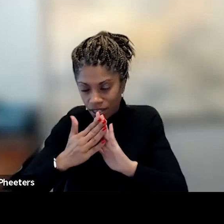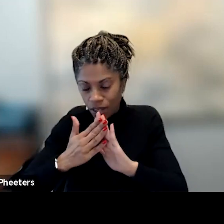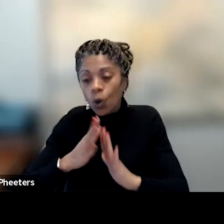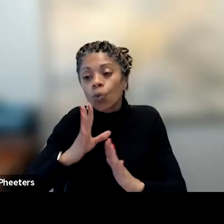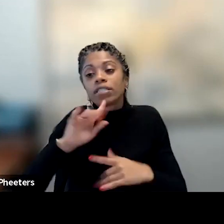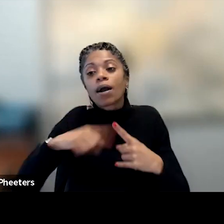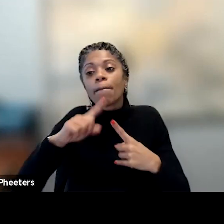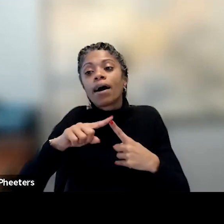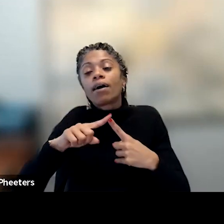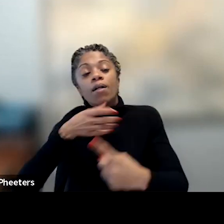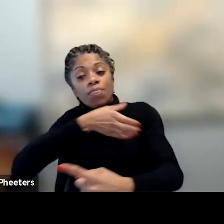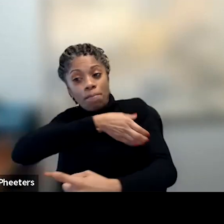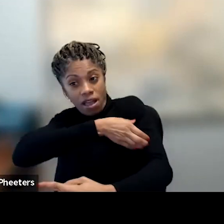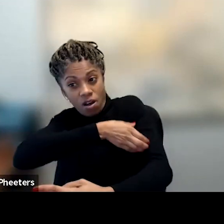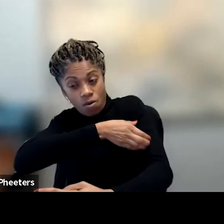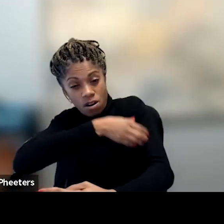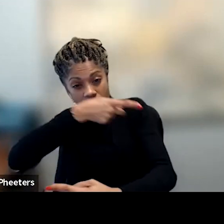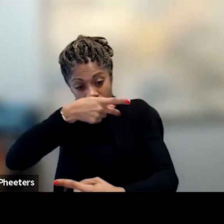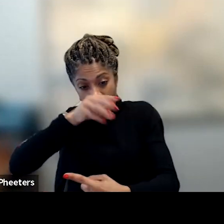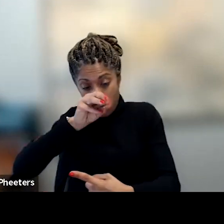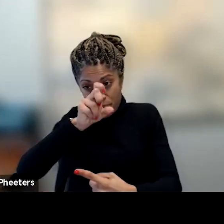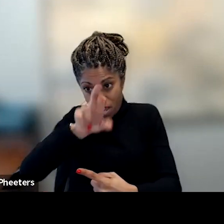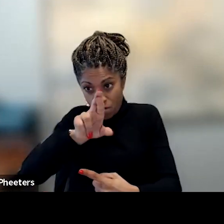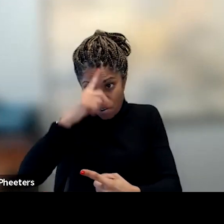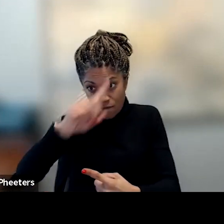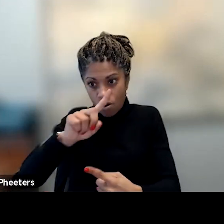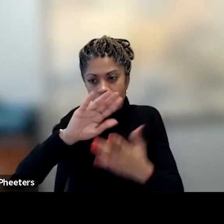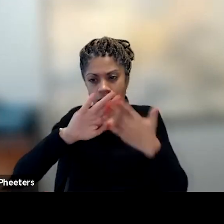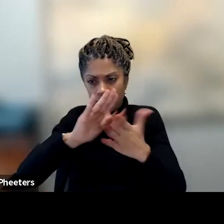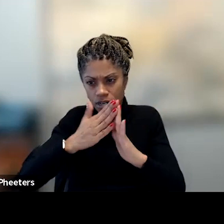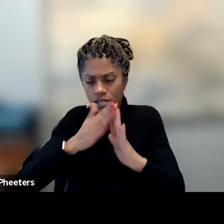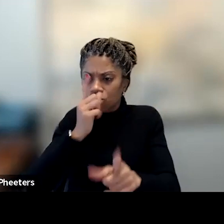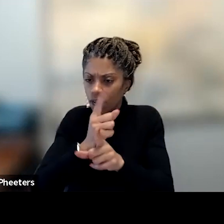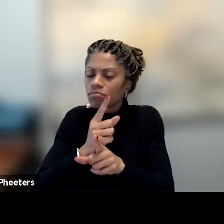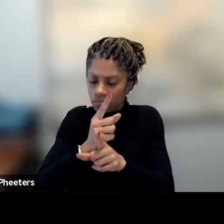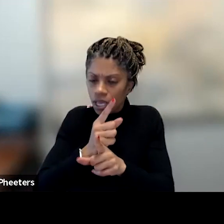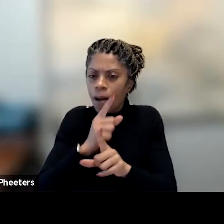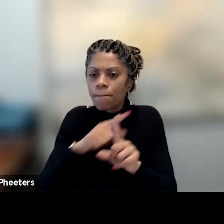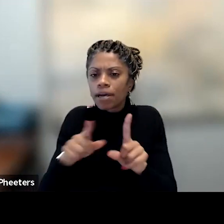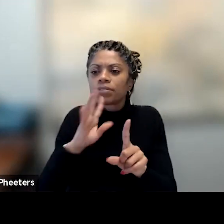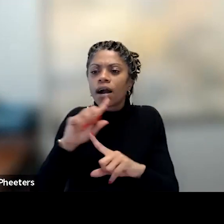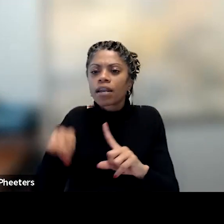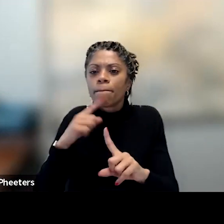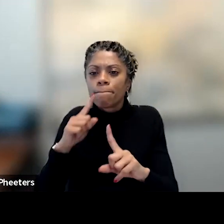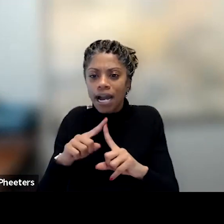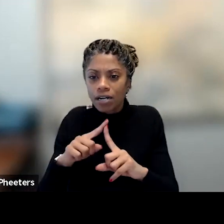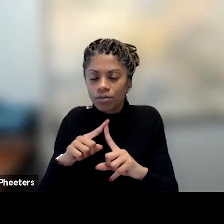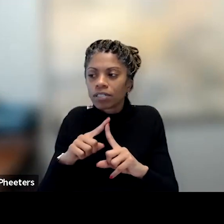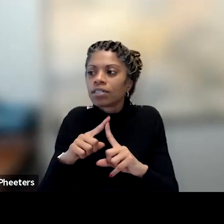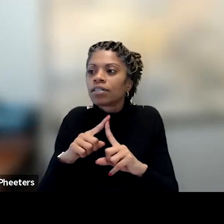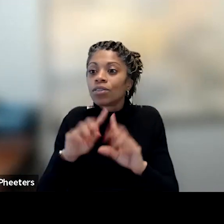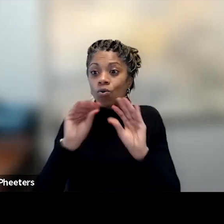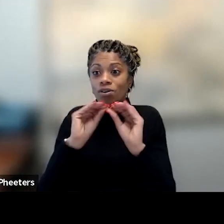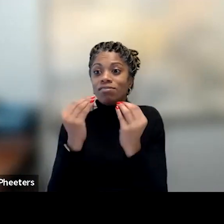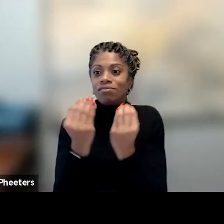community and centering communities. I want to talk about institutional power. Like whether you know it or not, you have the ability to shift the entire